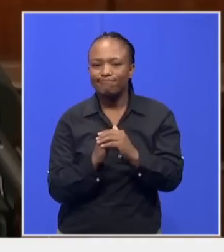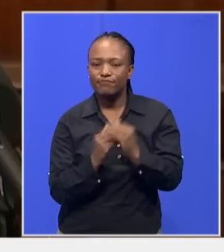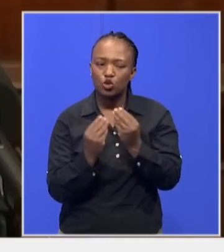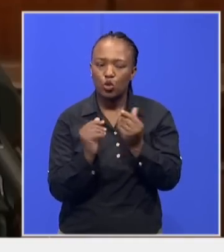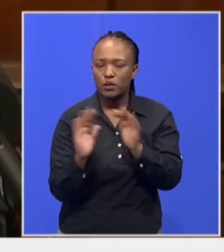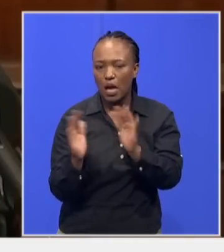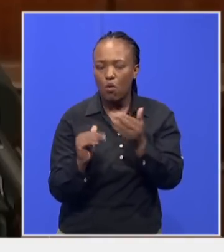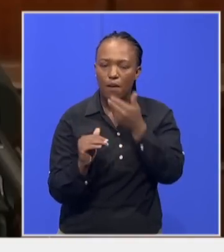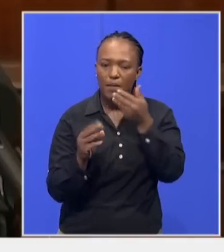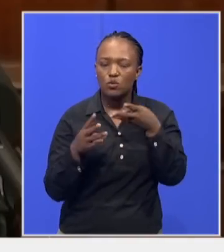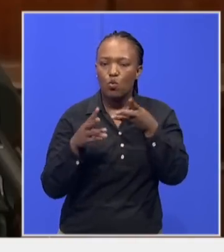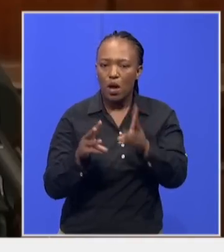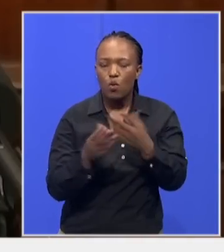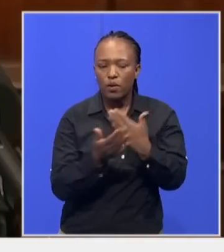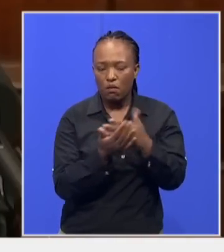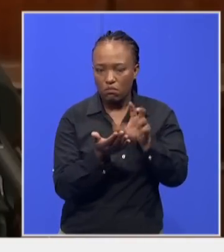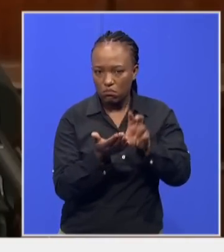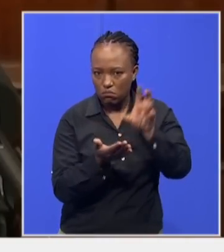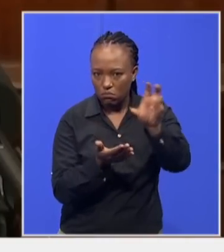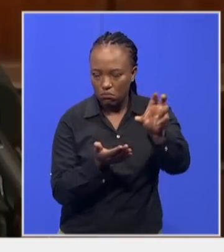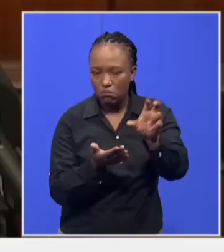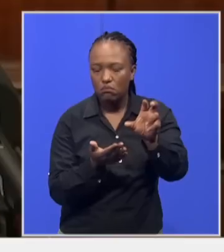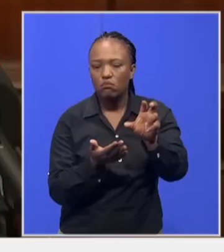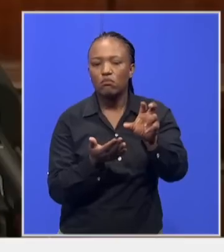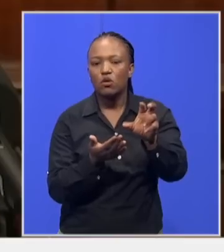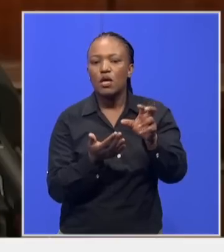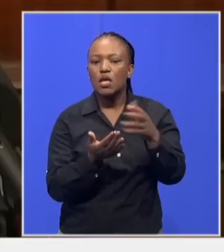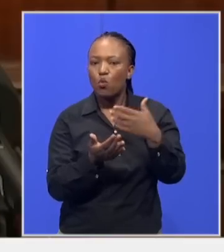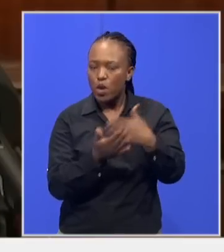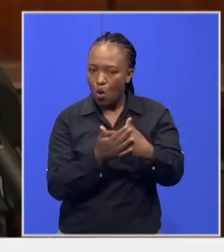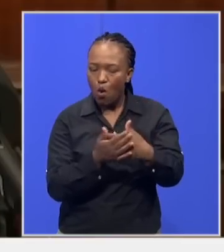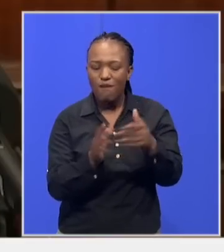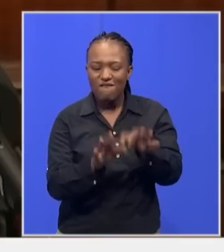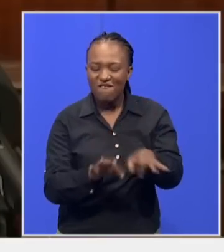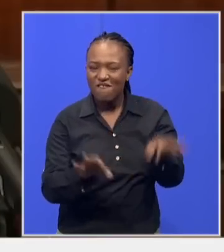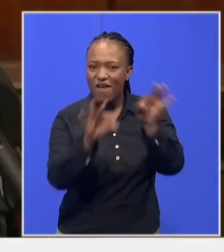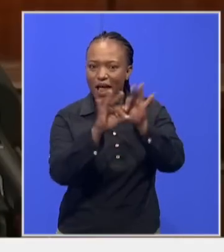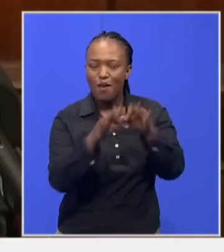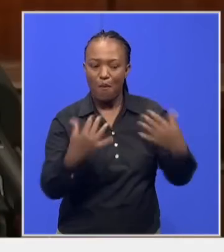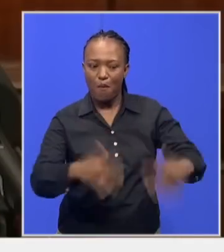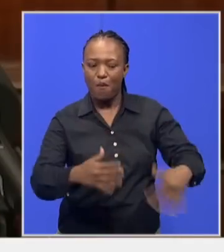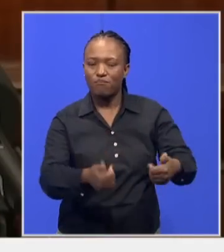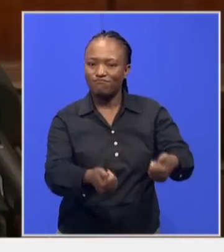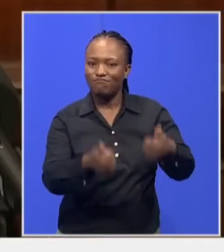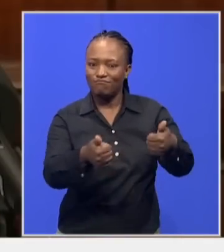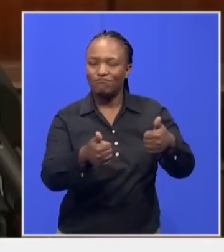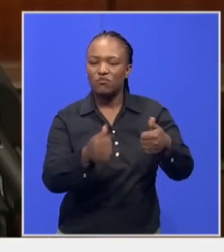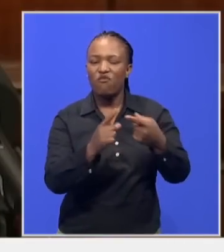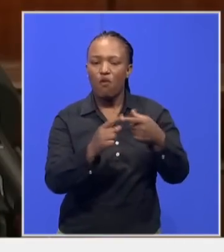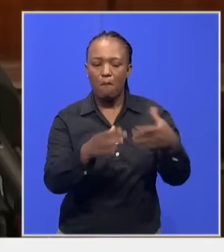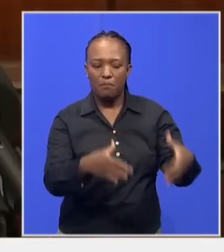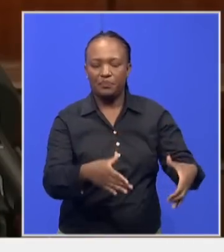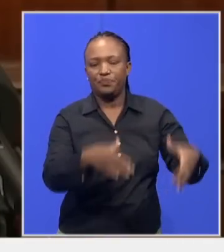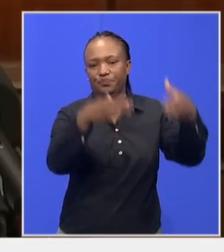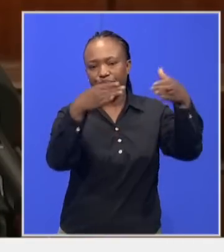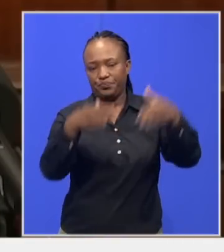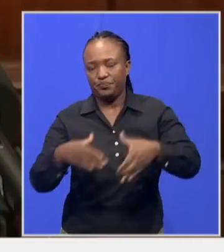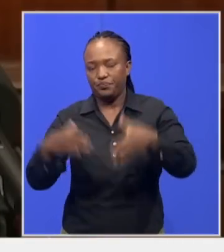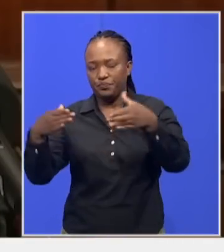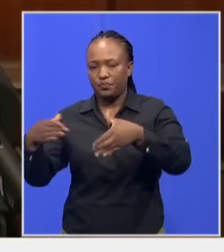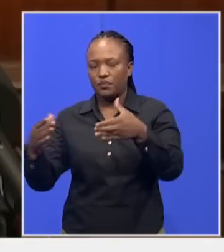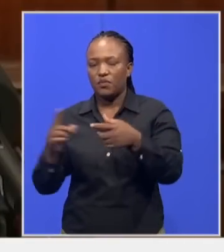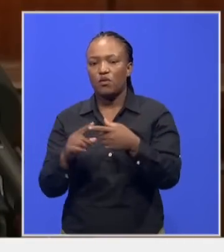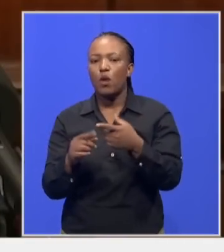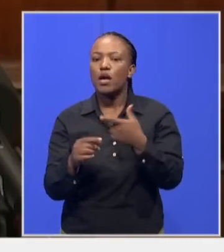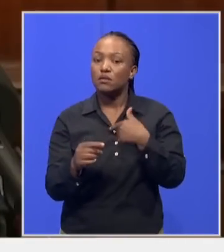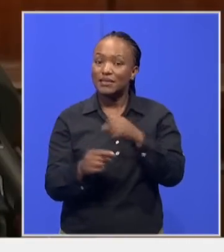way to make investment and extract maximum value out of these units so that we get to power the South African economy. Like I